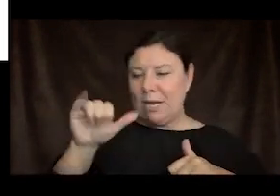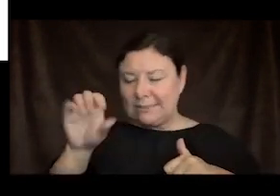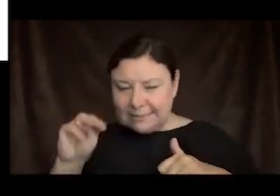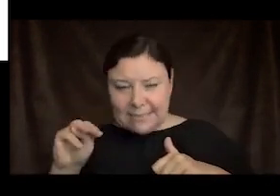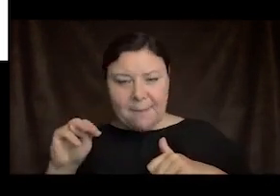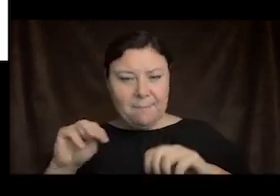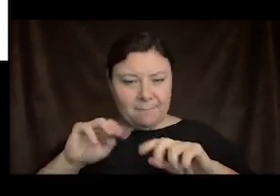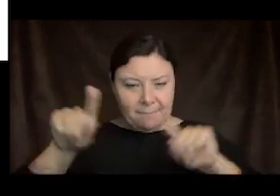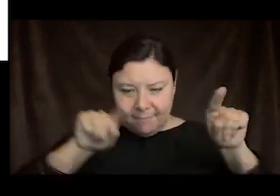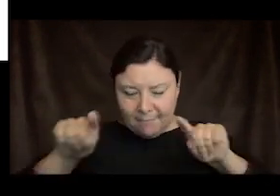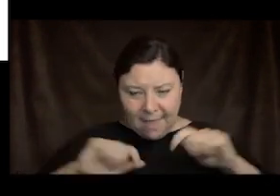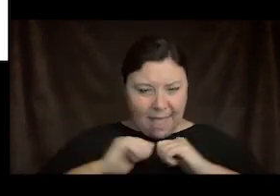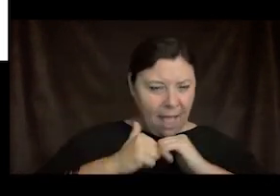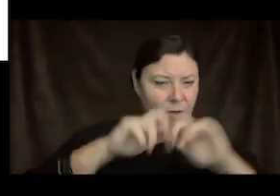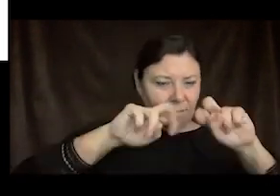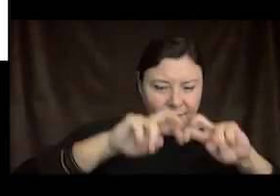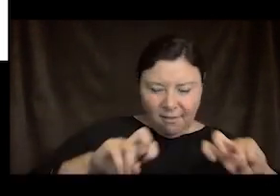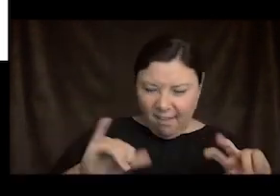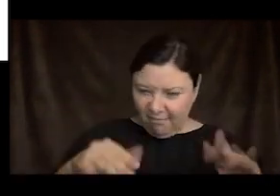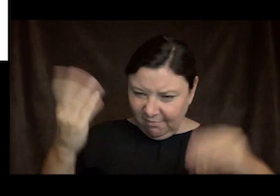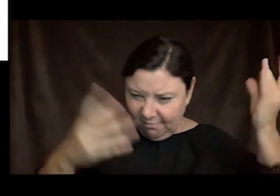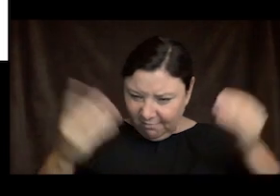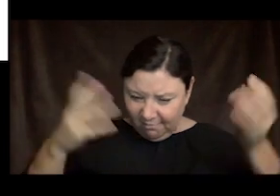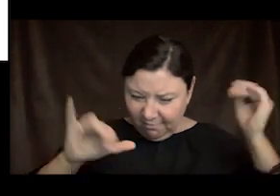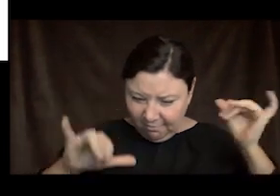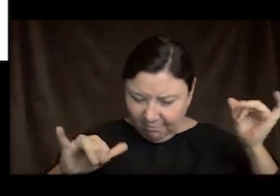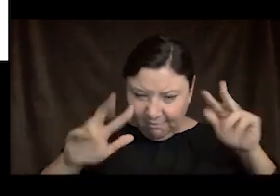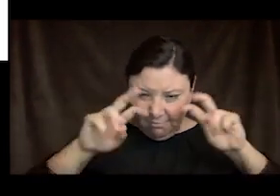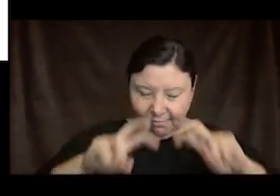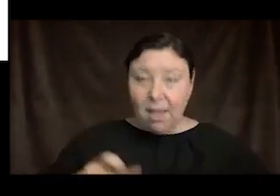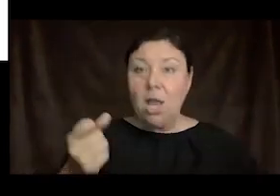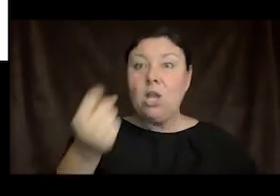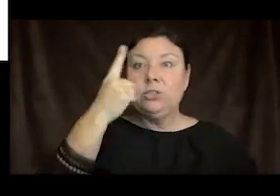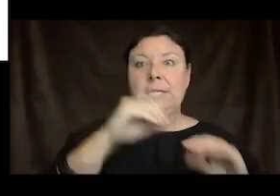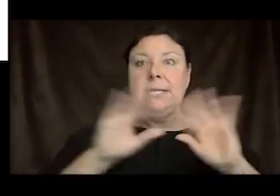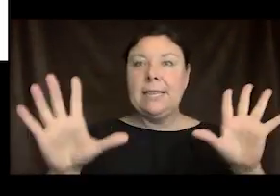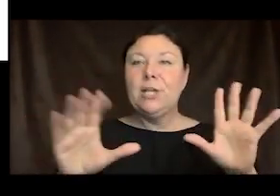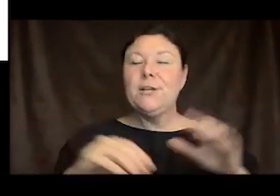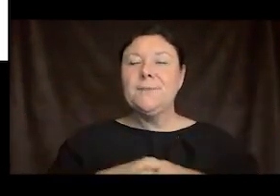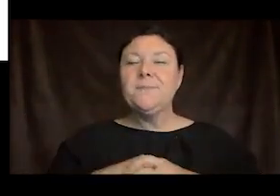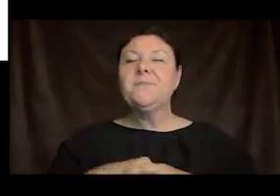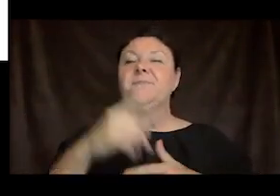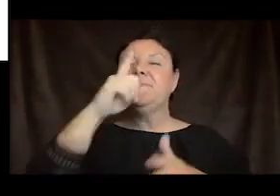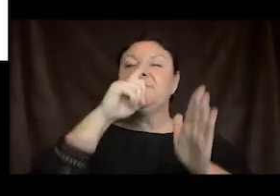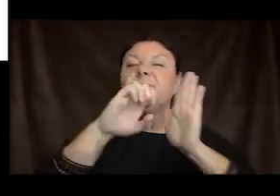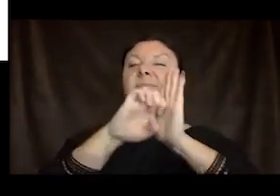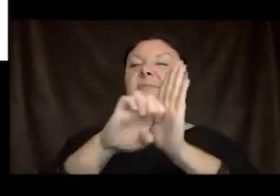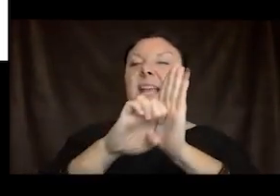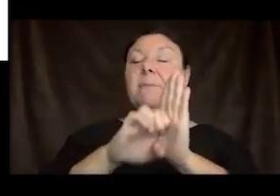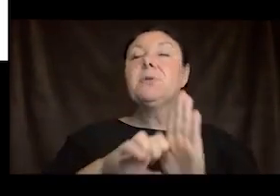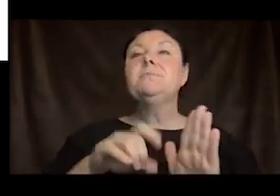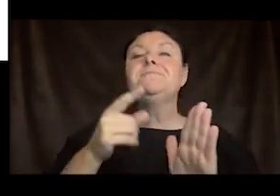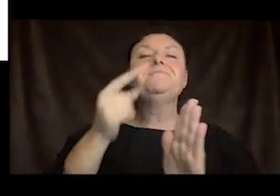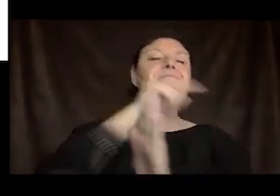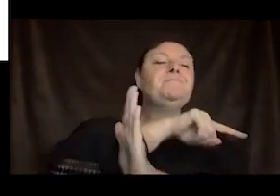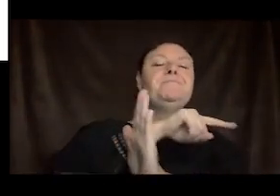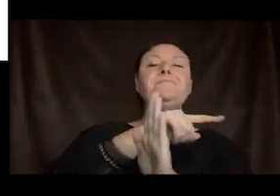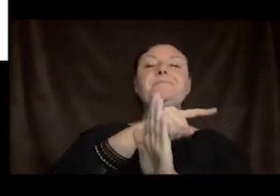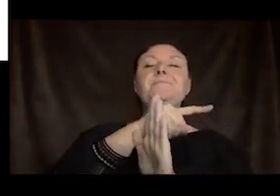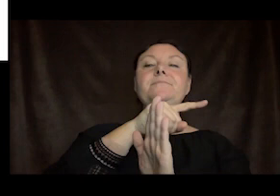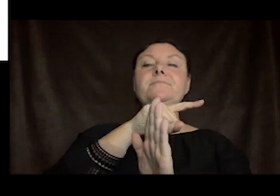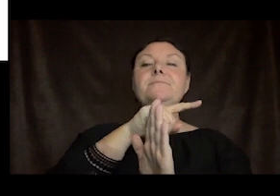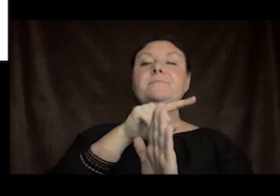this across the spectrum. They can say that, well, for an example, going back to the example of